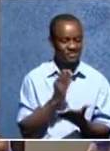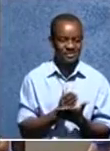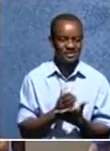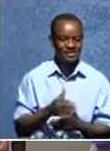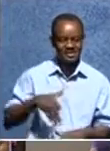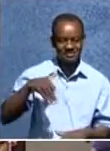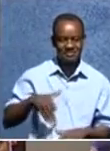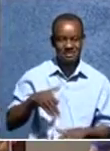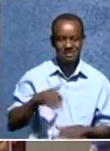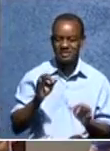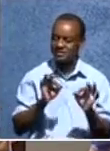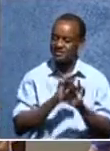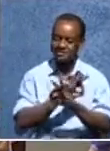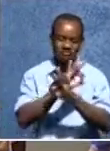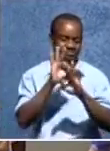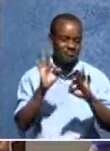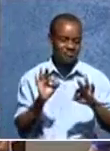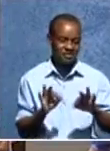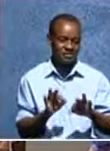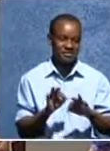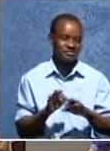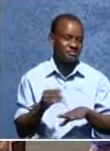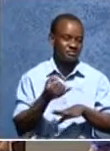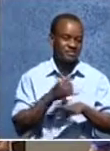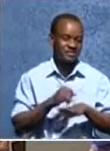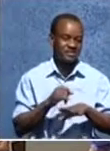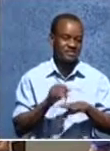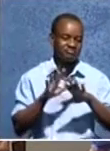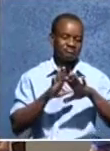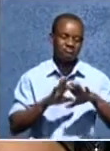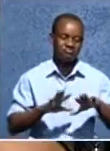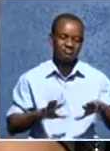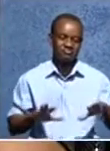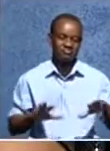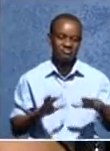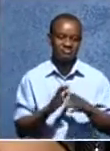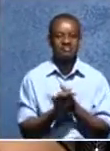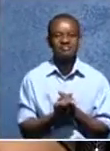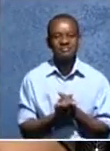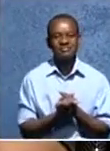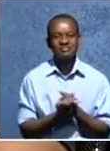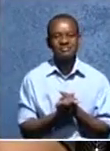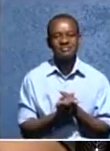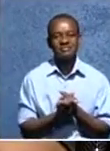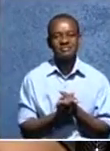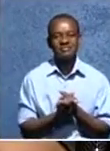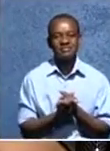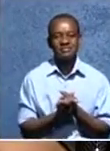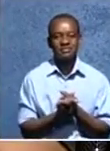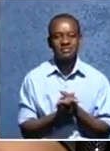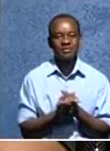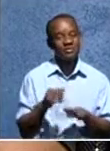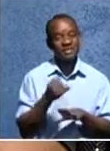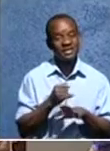people leave the country, how many people fly from, for example, a destination like Walvis Bay to Windhoek. Mm-hmm. Ondangwa must be a